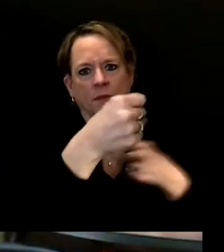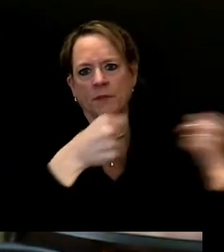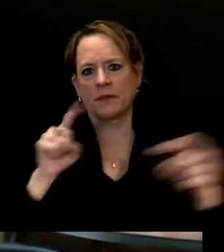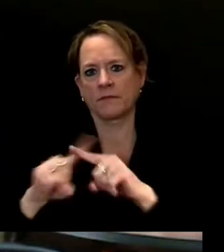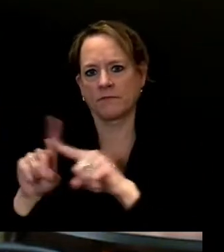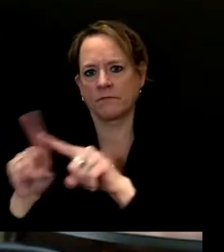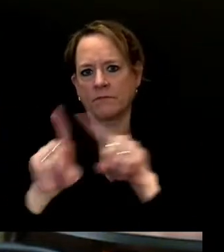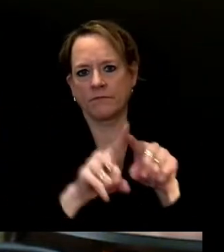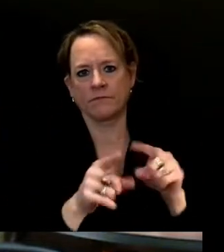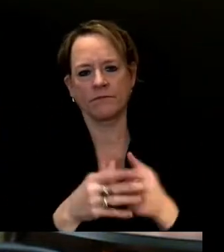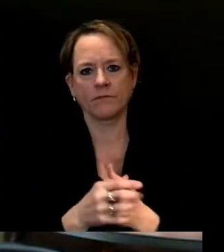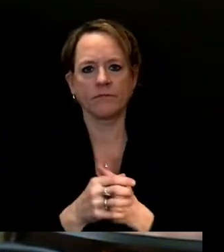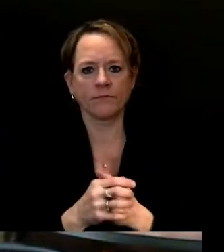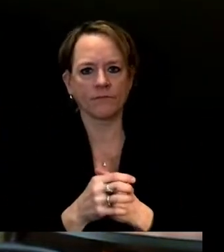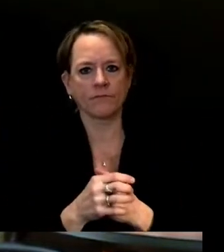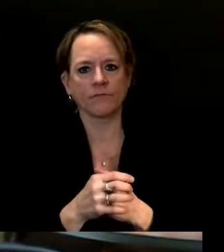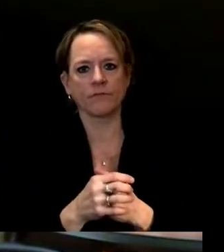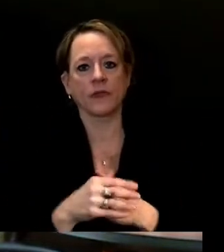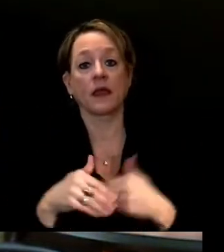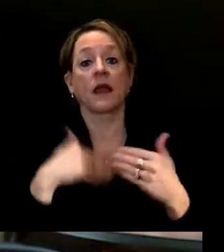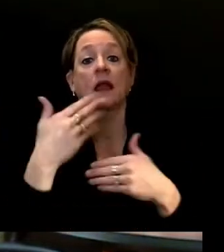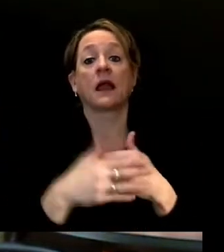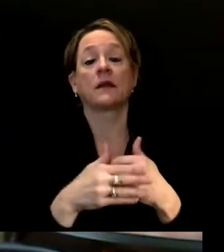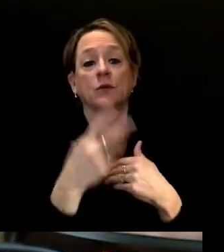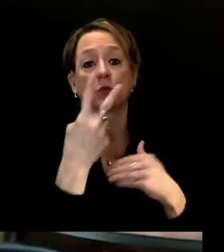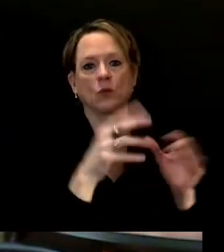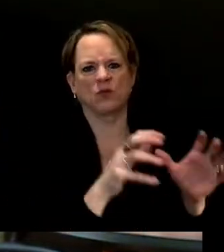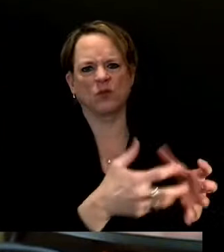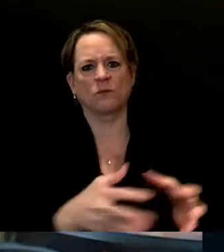through in-person training at Madison College.